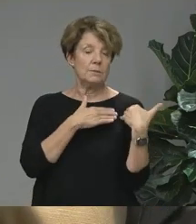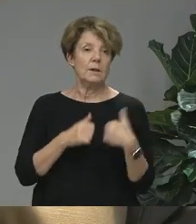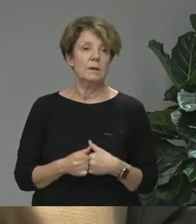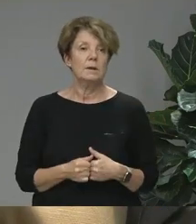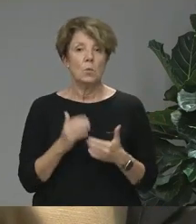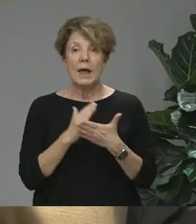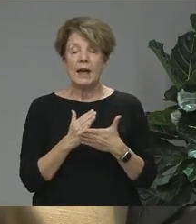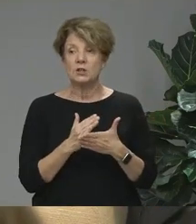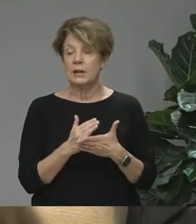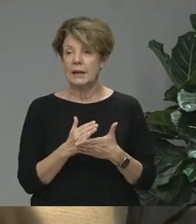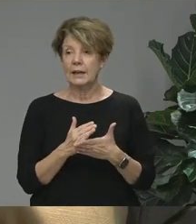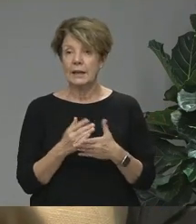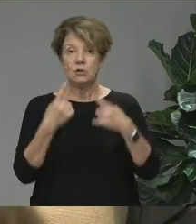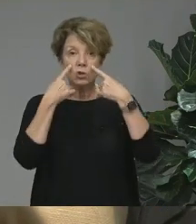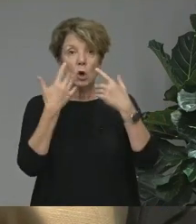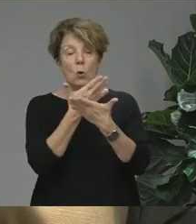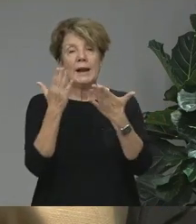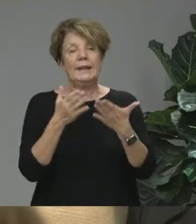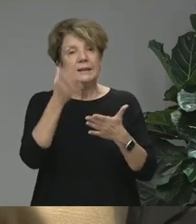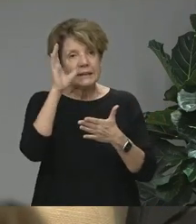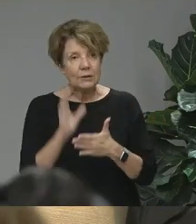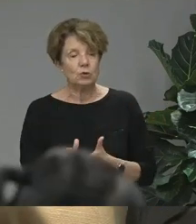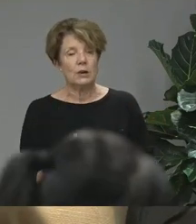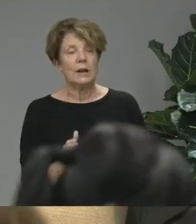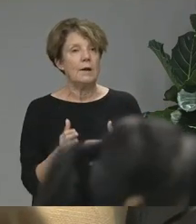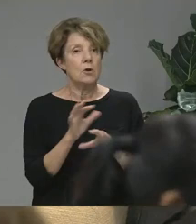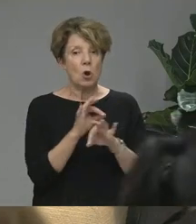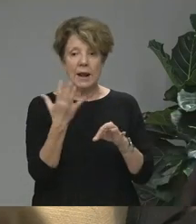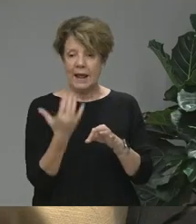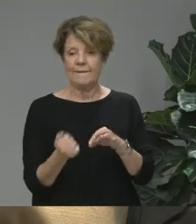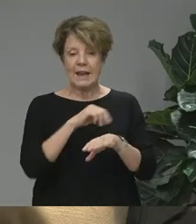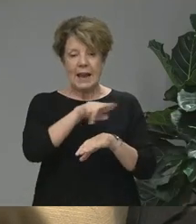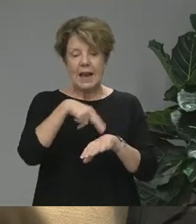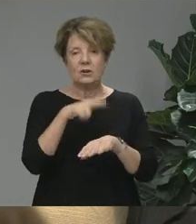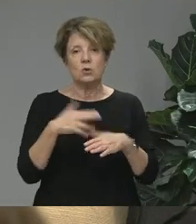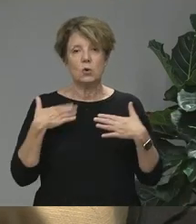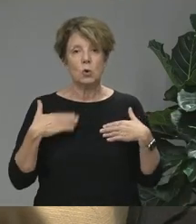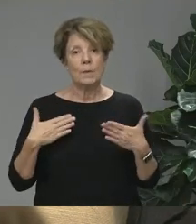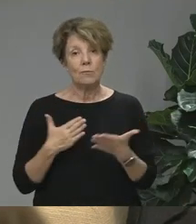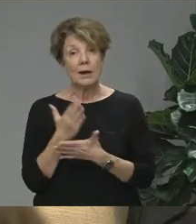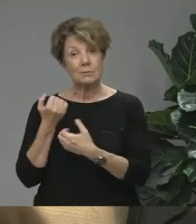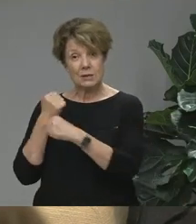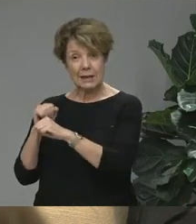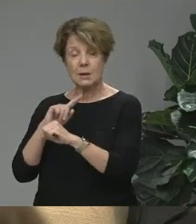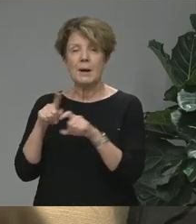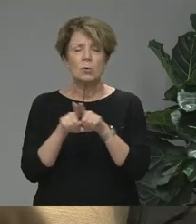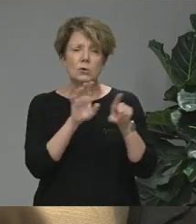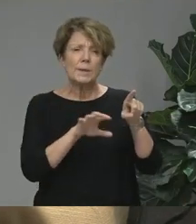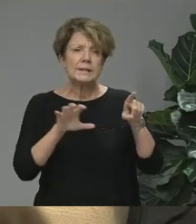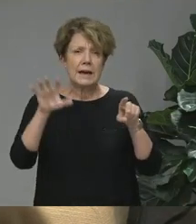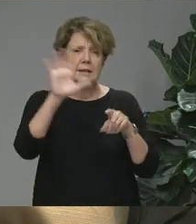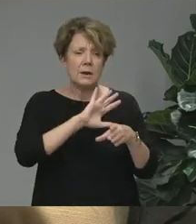as a nation in our failing to have a national human rights protection, but the states are also a part of